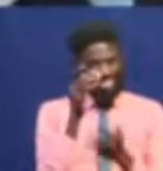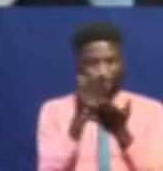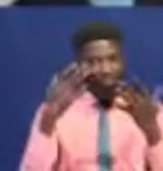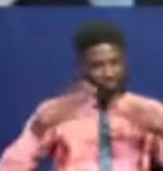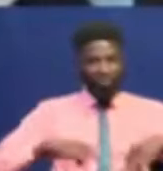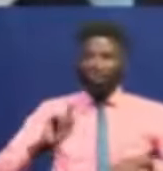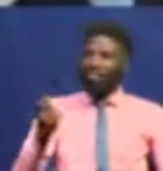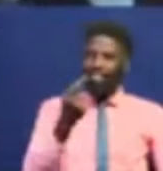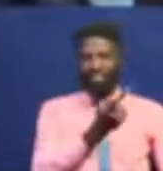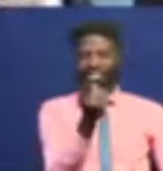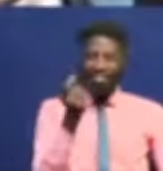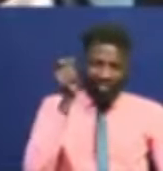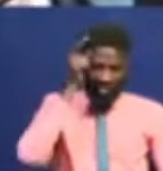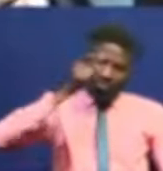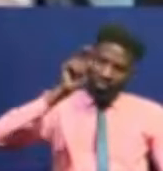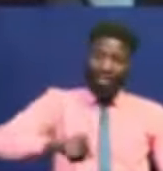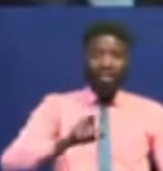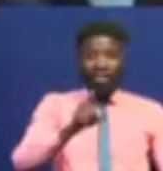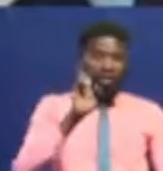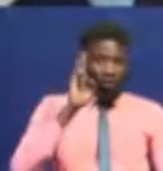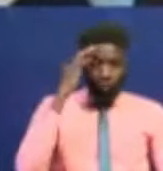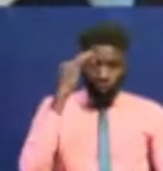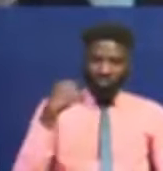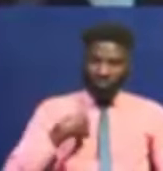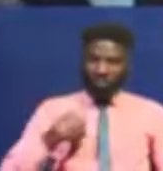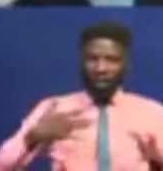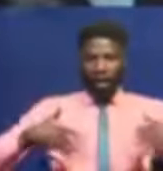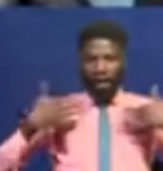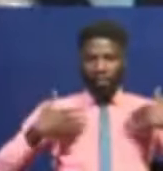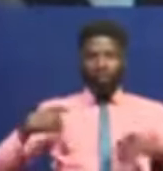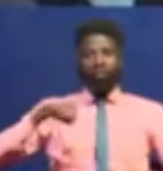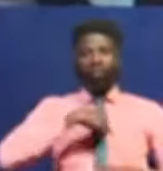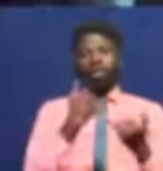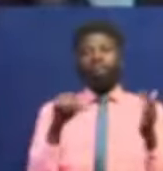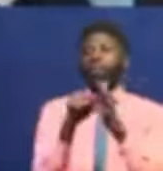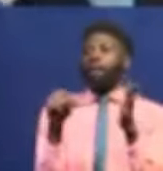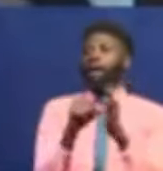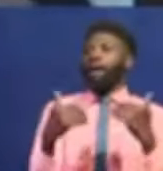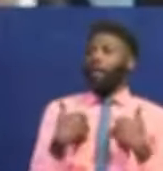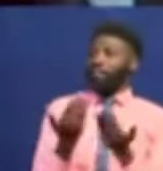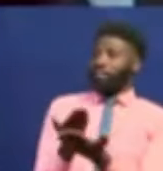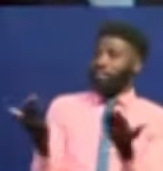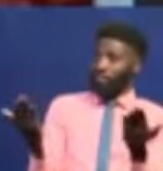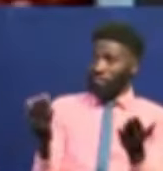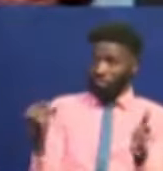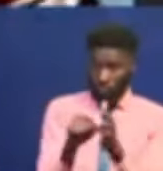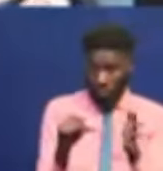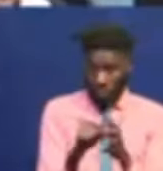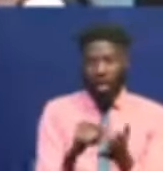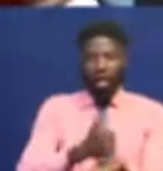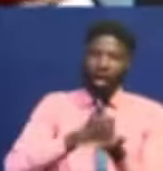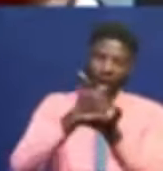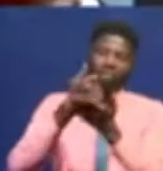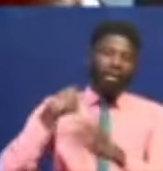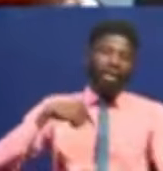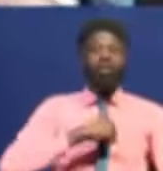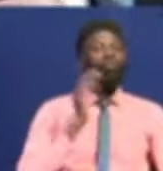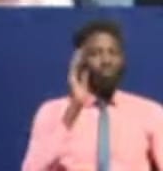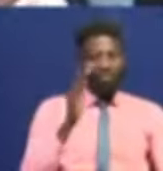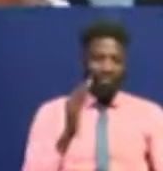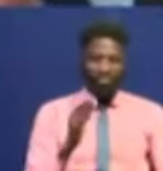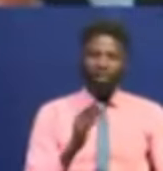of Kenya must understand, and that is why I am happy that we have a crisis. This crisis will help us be candid